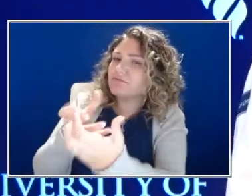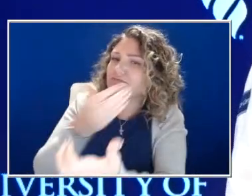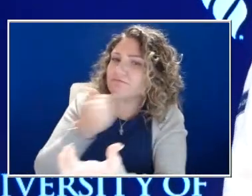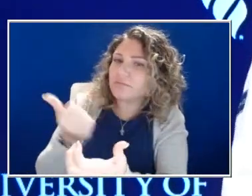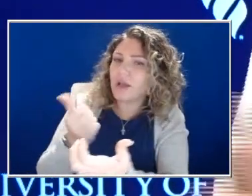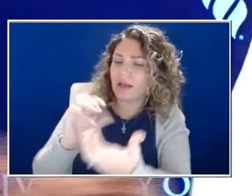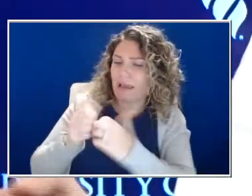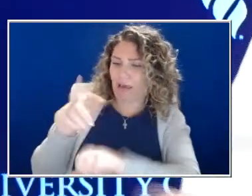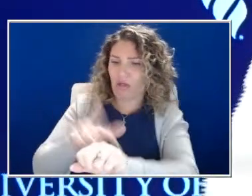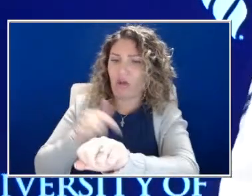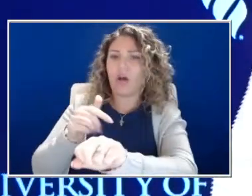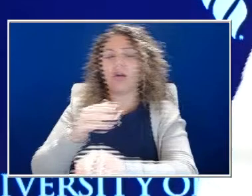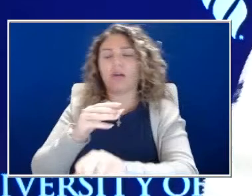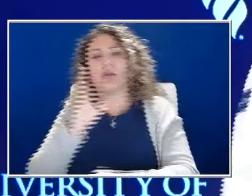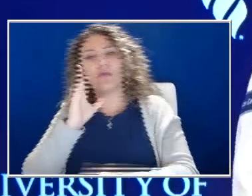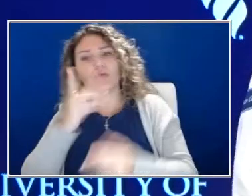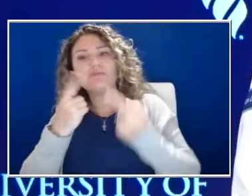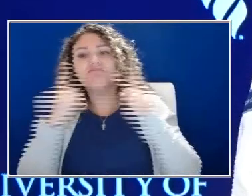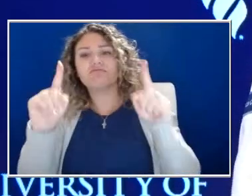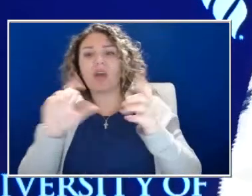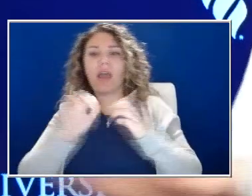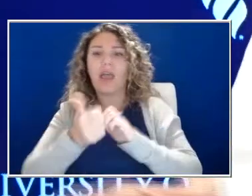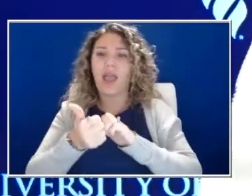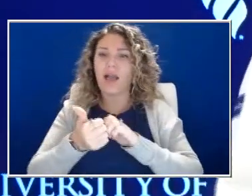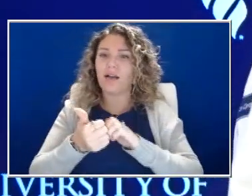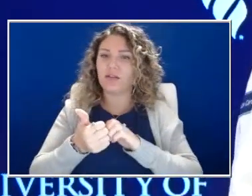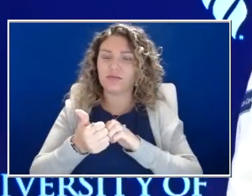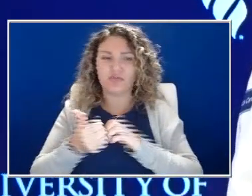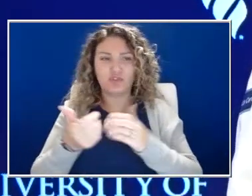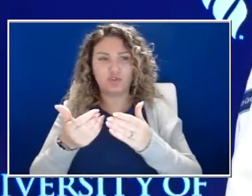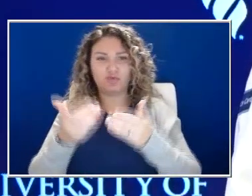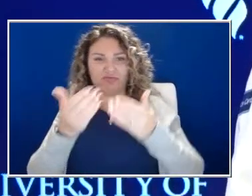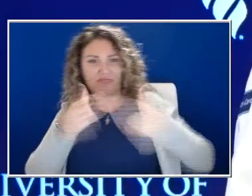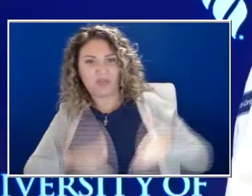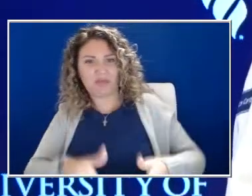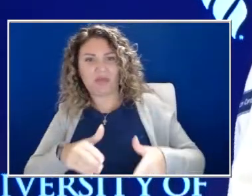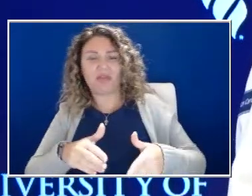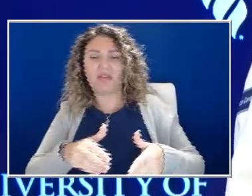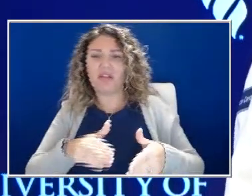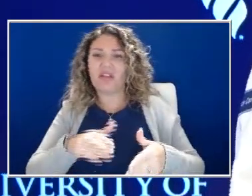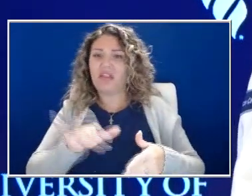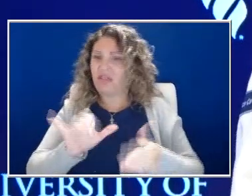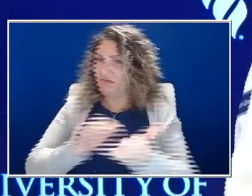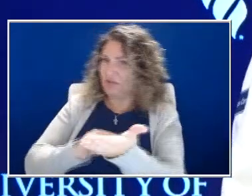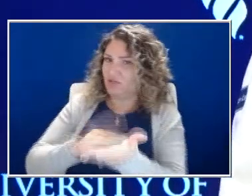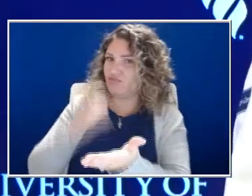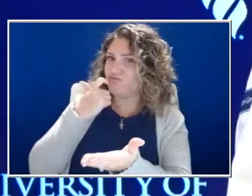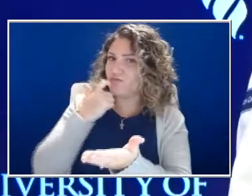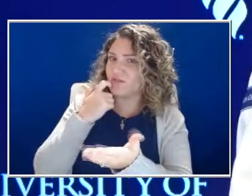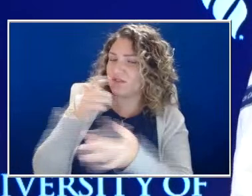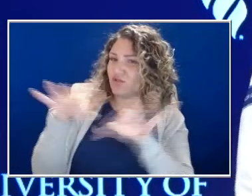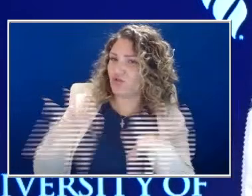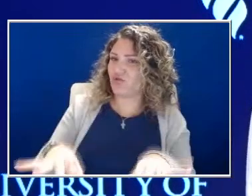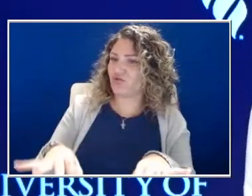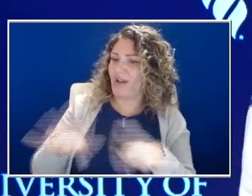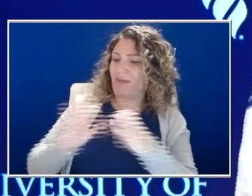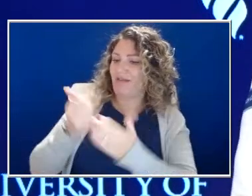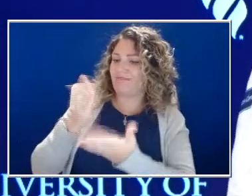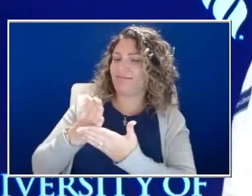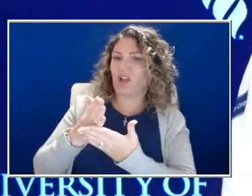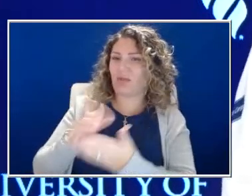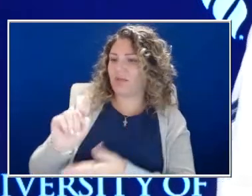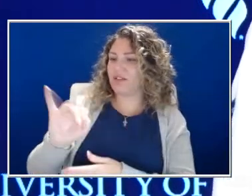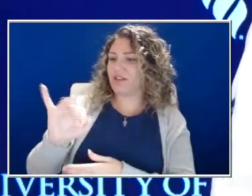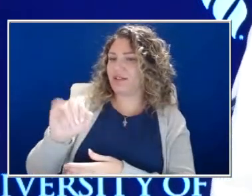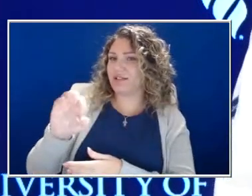long it's going to work, how we can mitigate some of these toxicities that Dr. Abdullah just described, and how to get it to work in other cancers such as solid